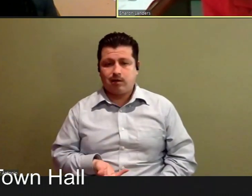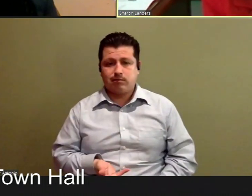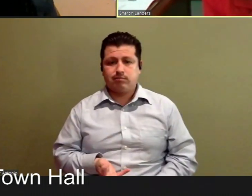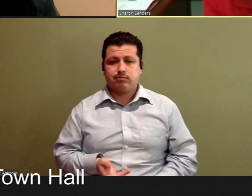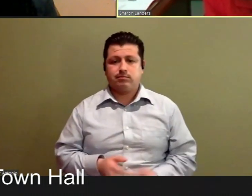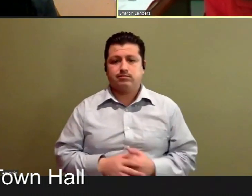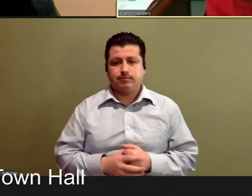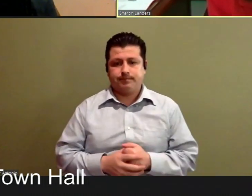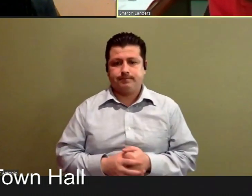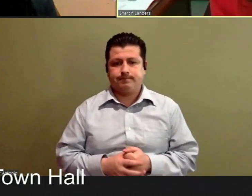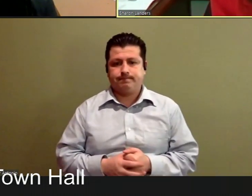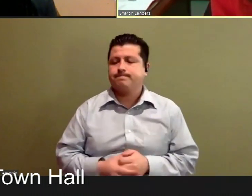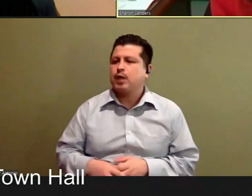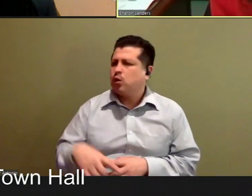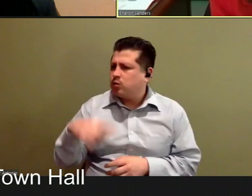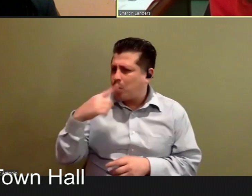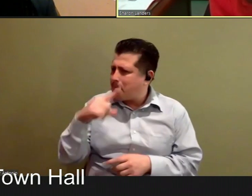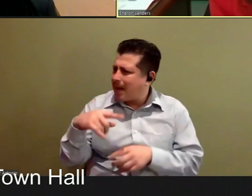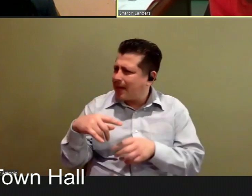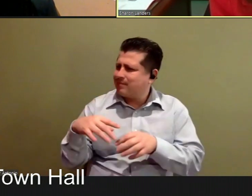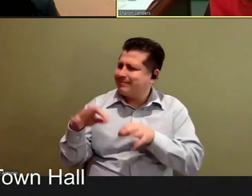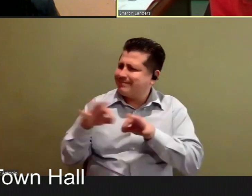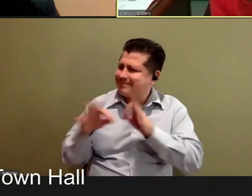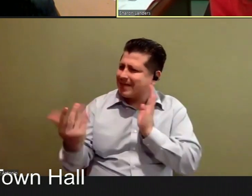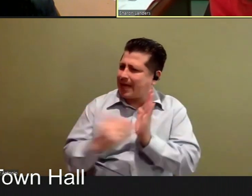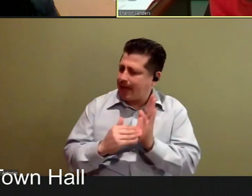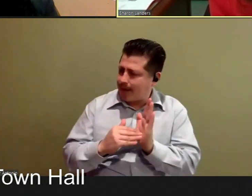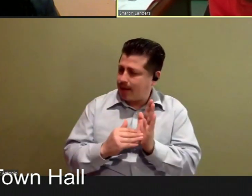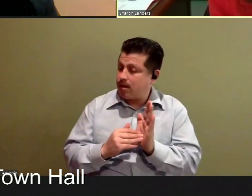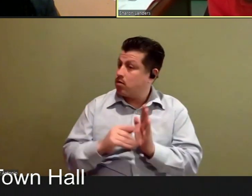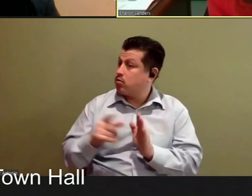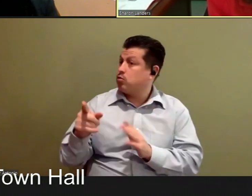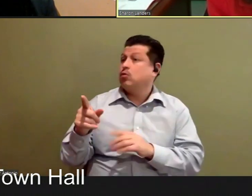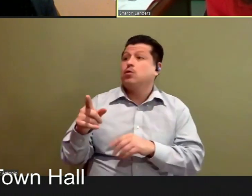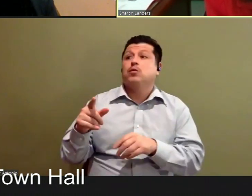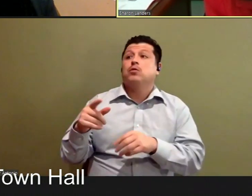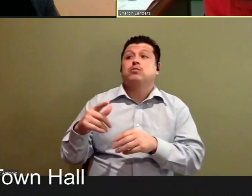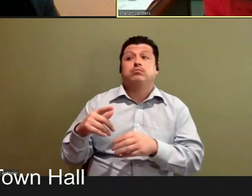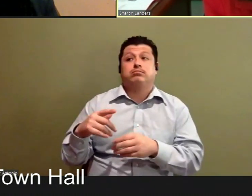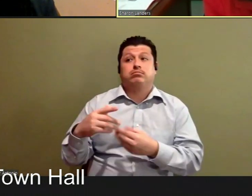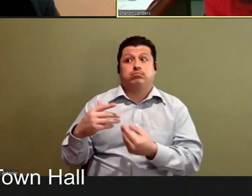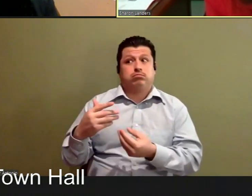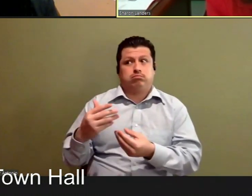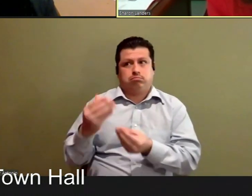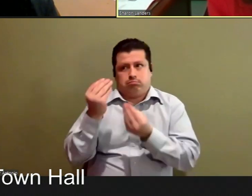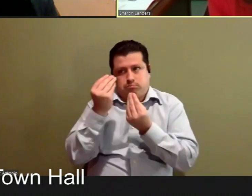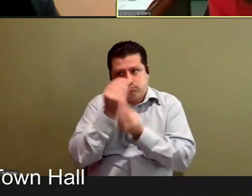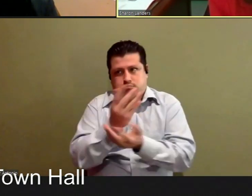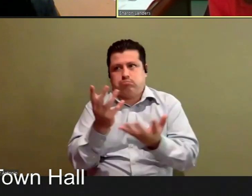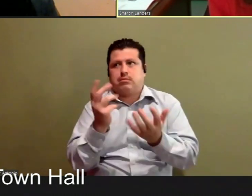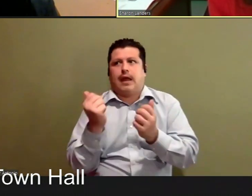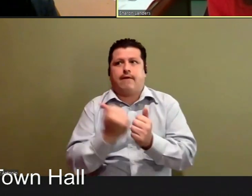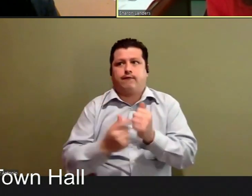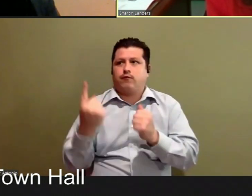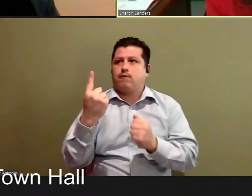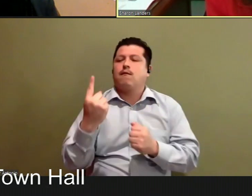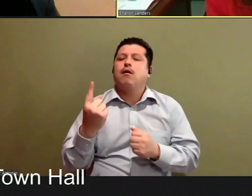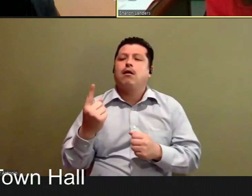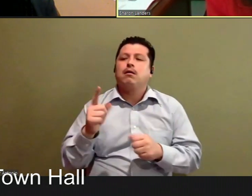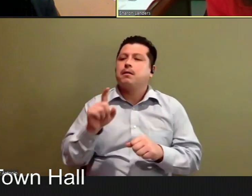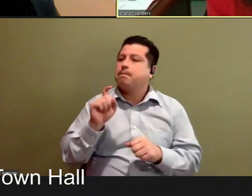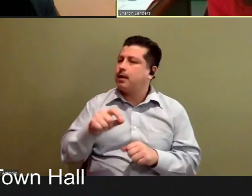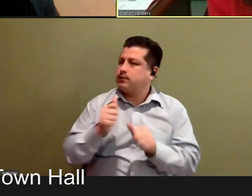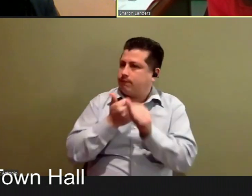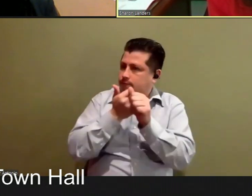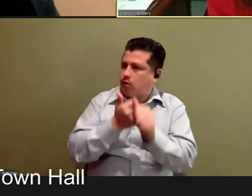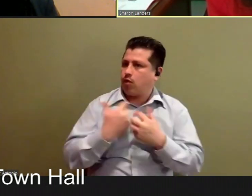worth repeating. The reason that you're telling everybody that they still have to follow health protocols after the vaccine is because